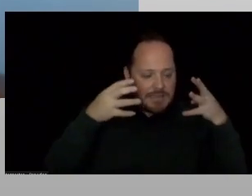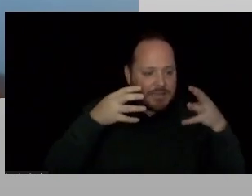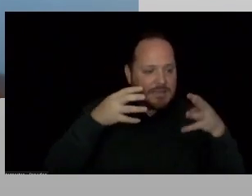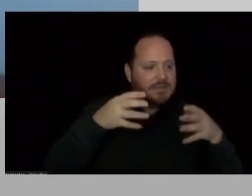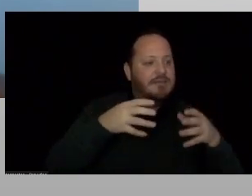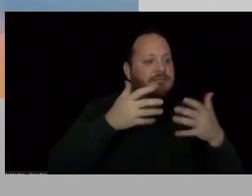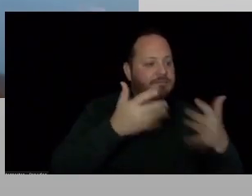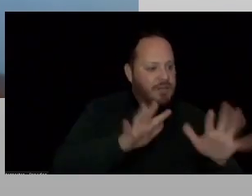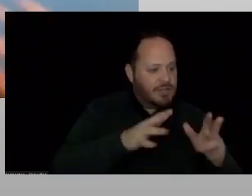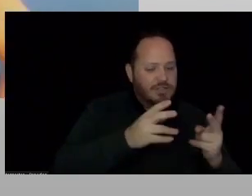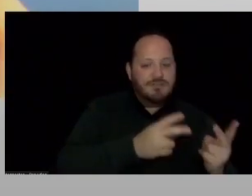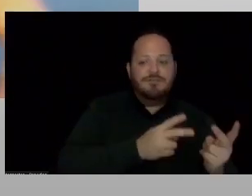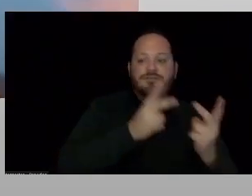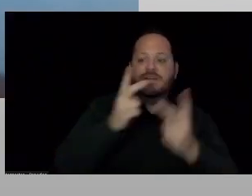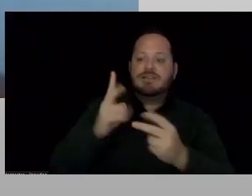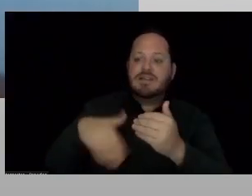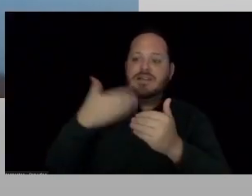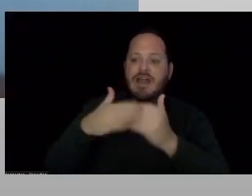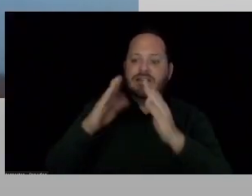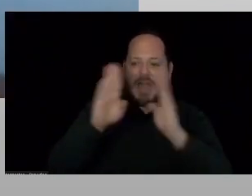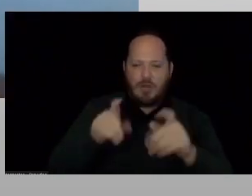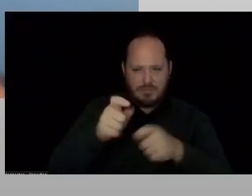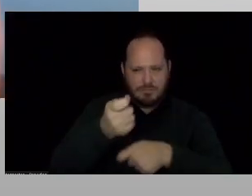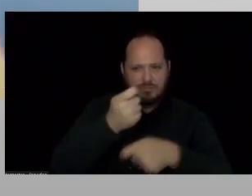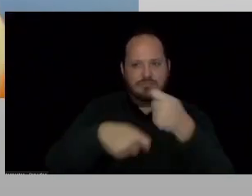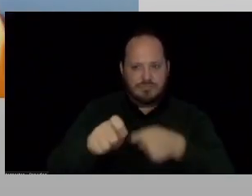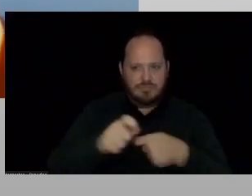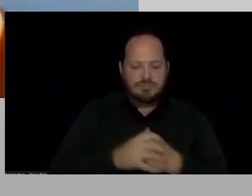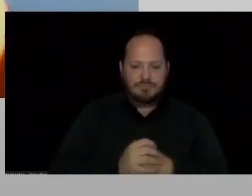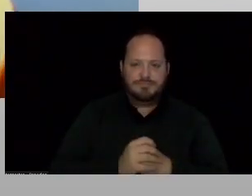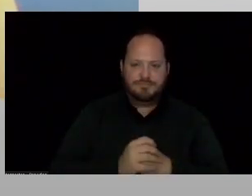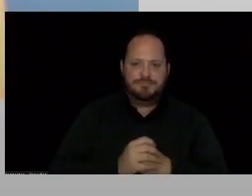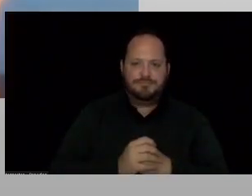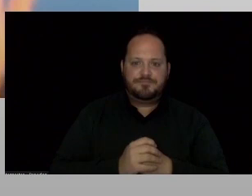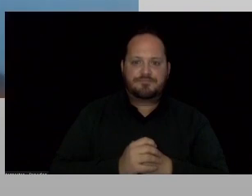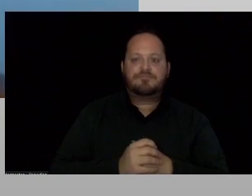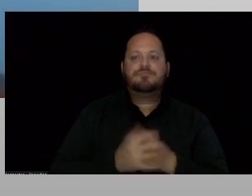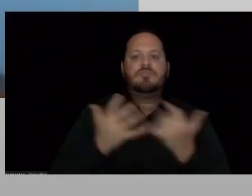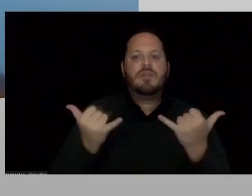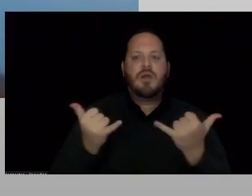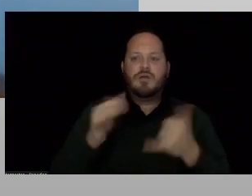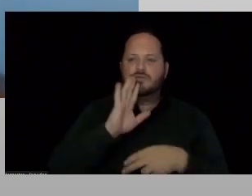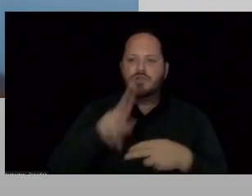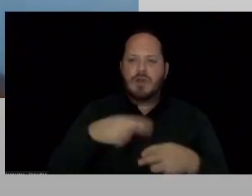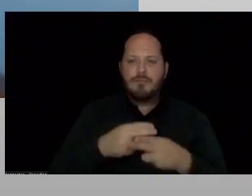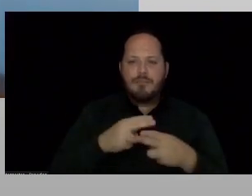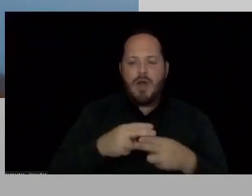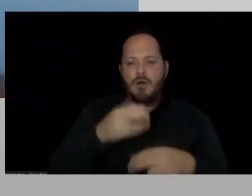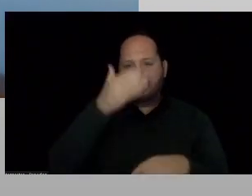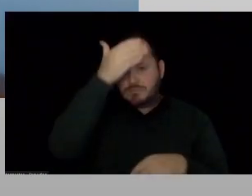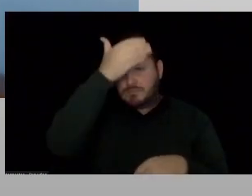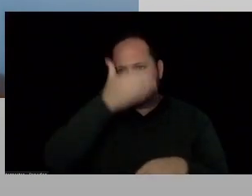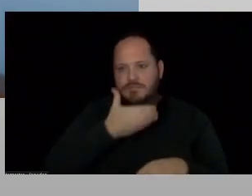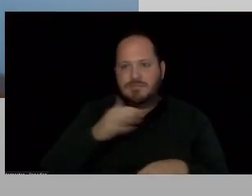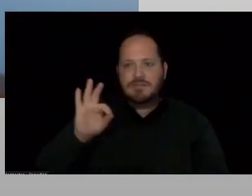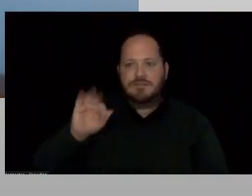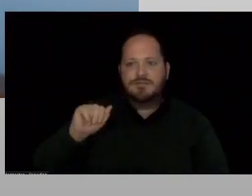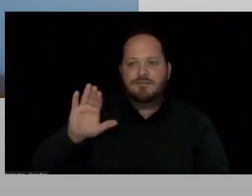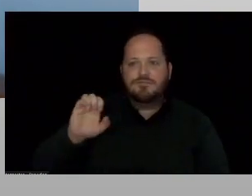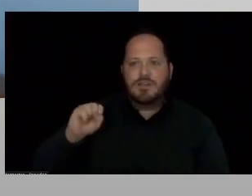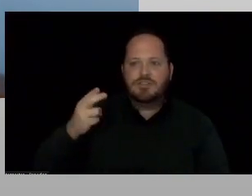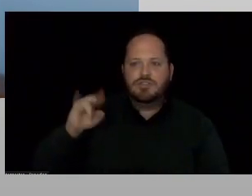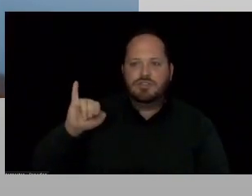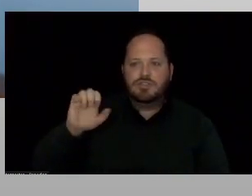be. So let's talk about face shields and goggles, protecting the eyes or the full face. Goggles might be hard